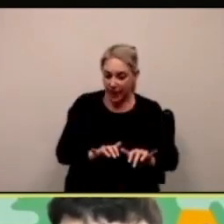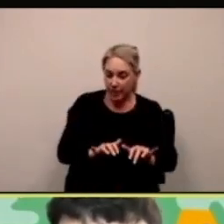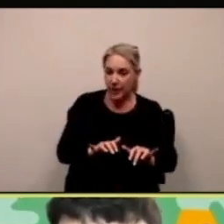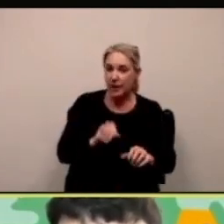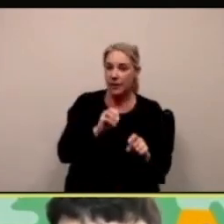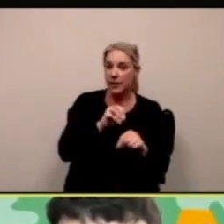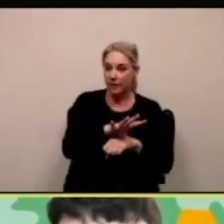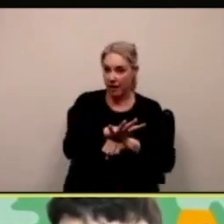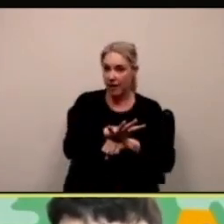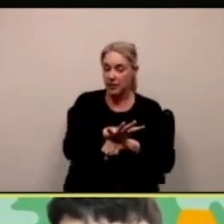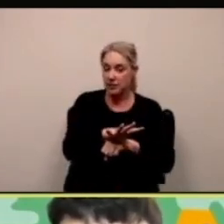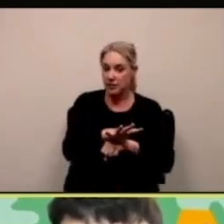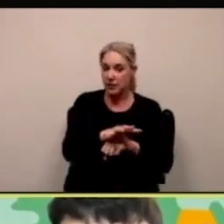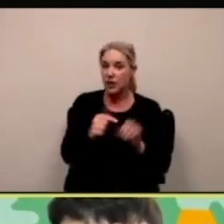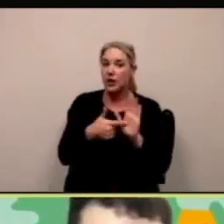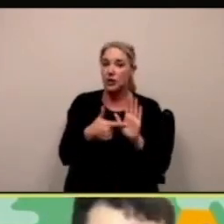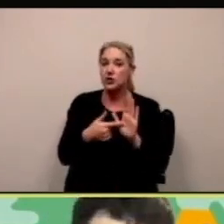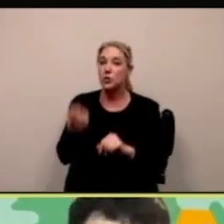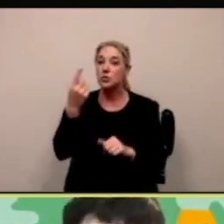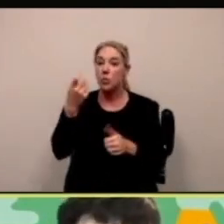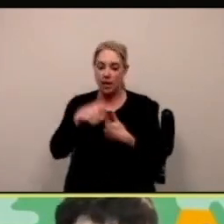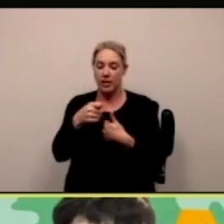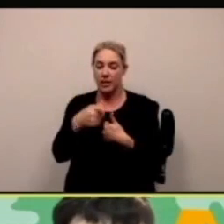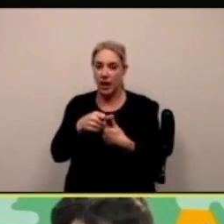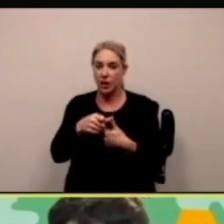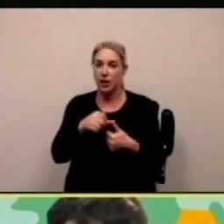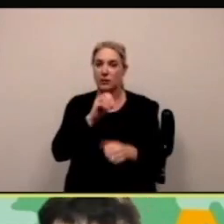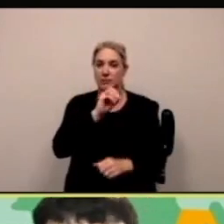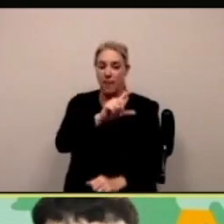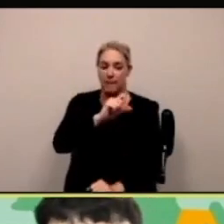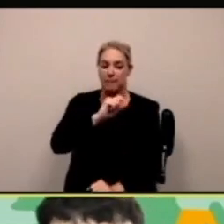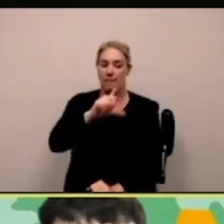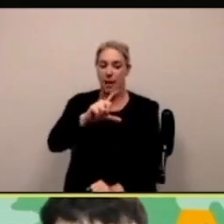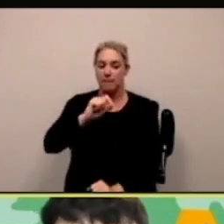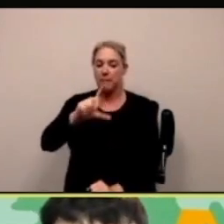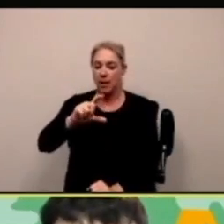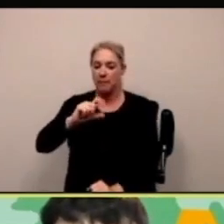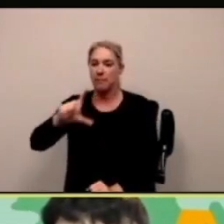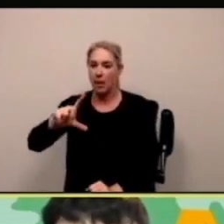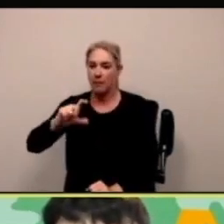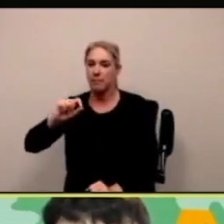letter appear at a time, inspired by effects that we see in games.